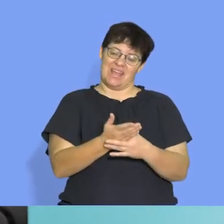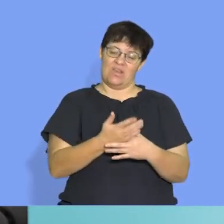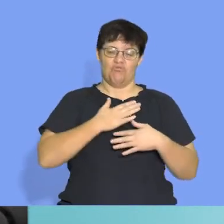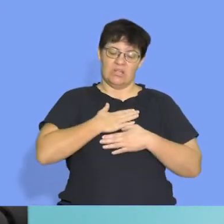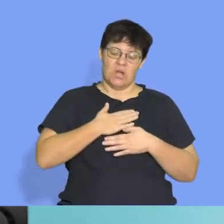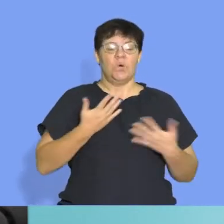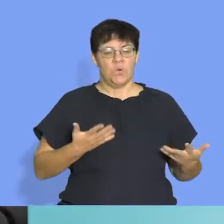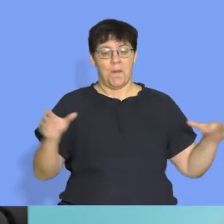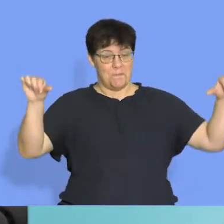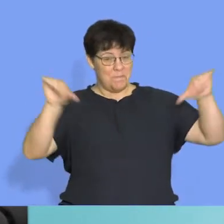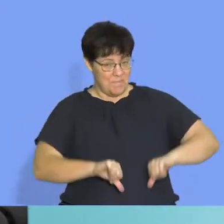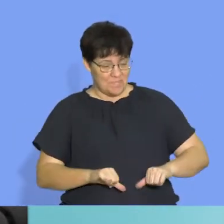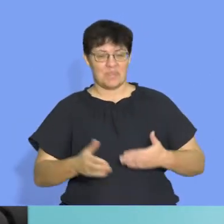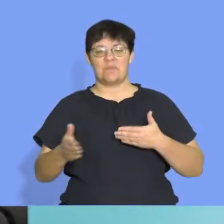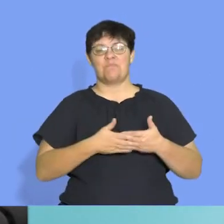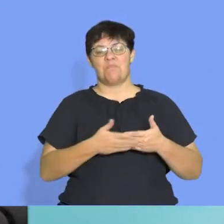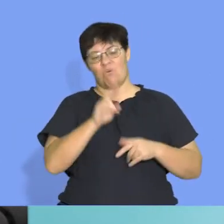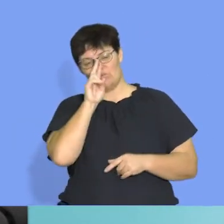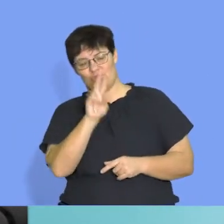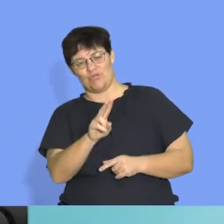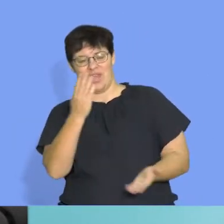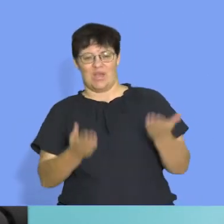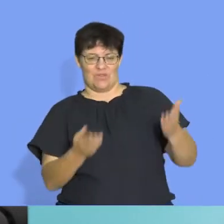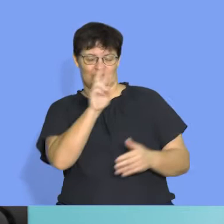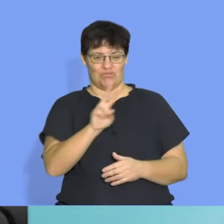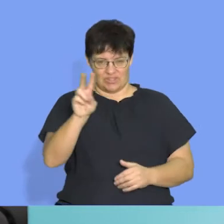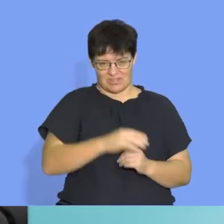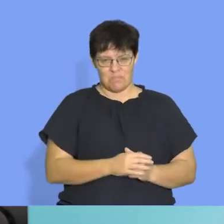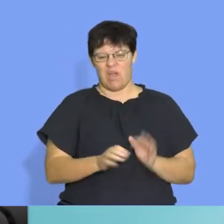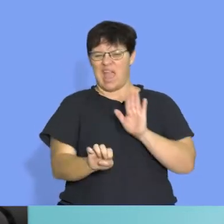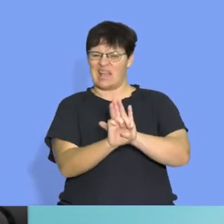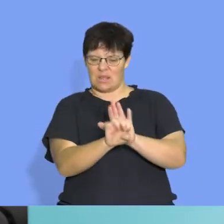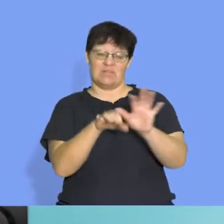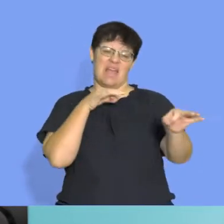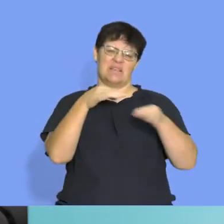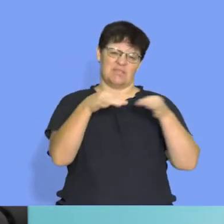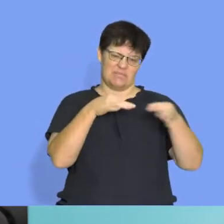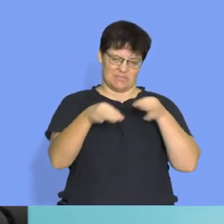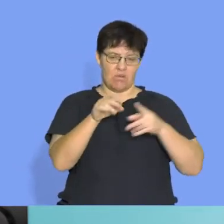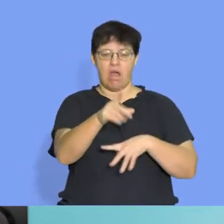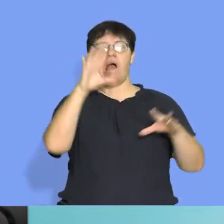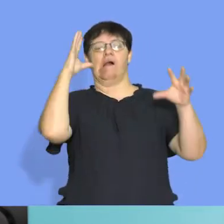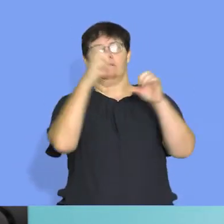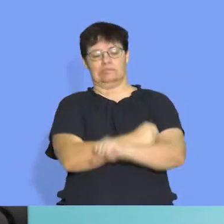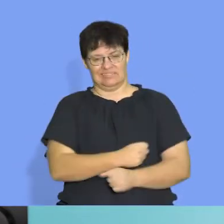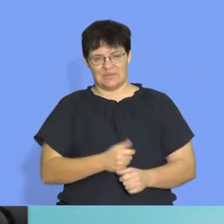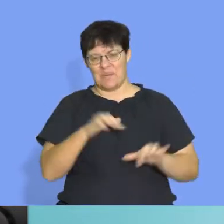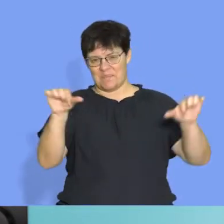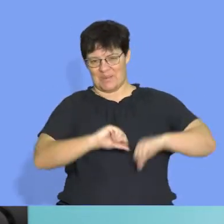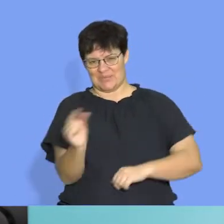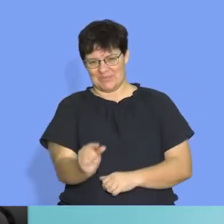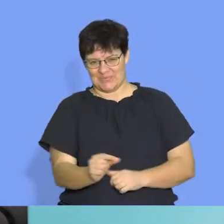look at more of this quadratic equation and throw in some examples there for us to have a look at together. I'll be back just now.